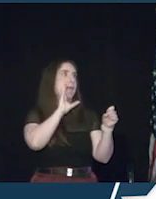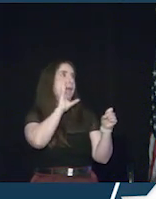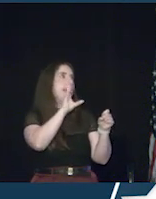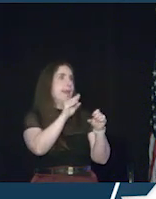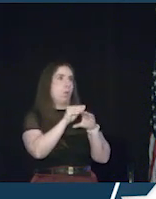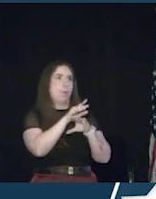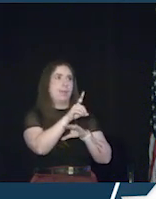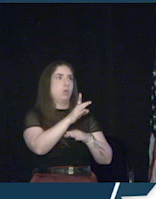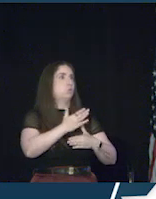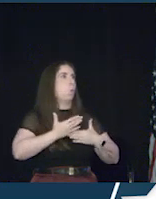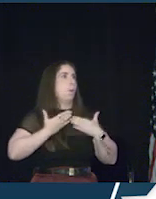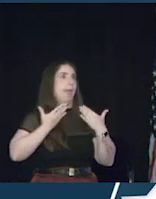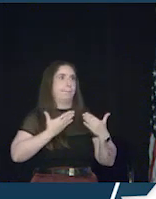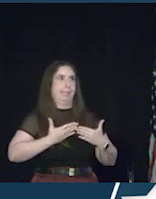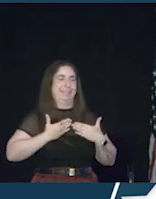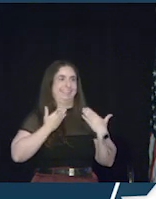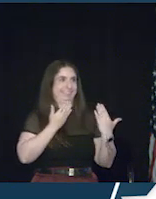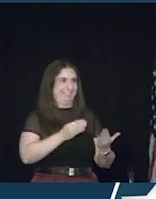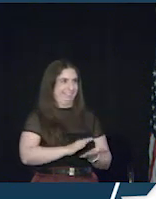you so happy.